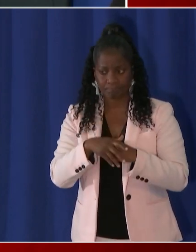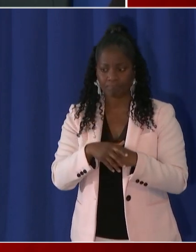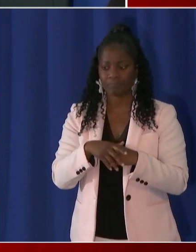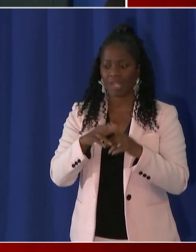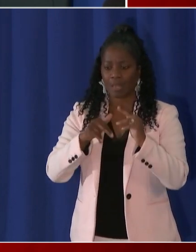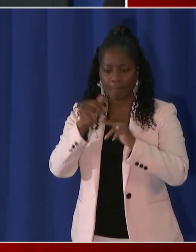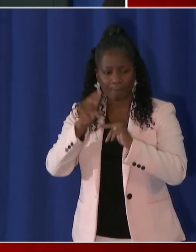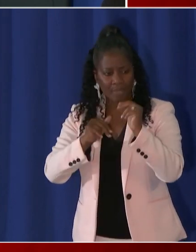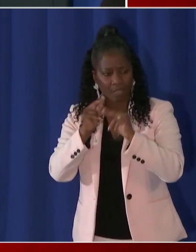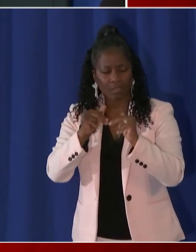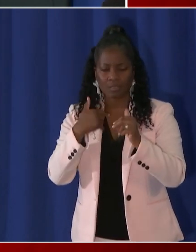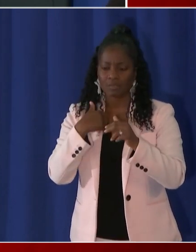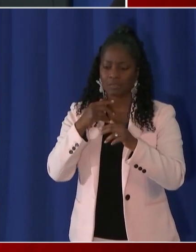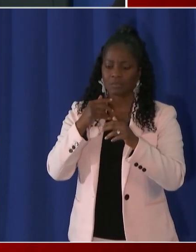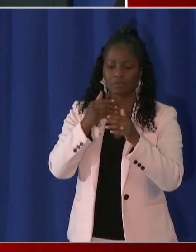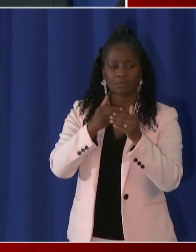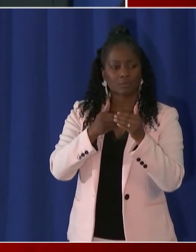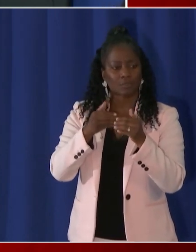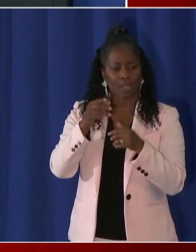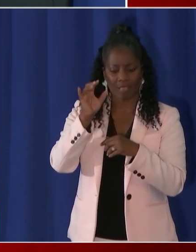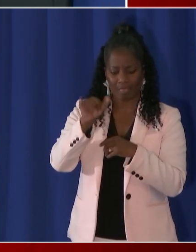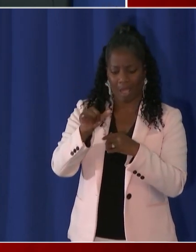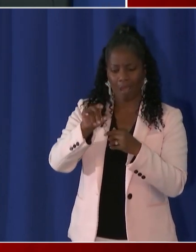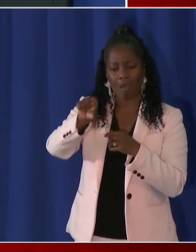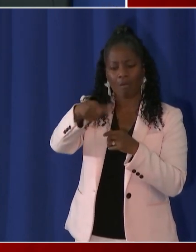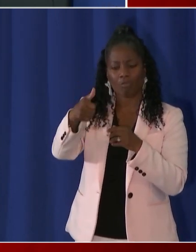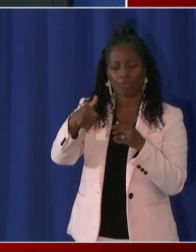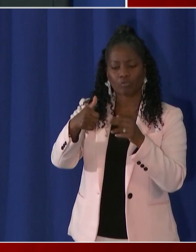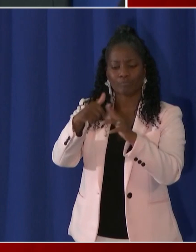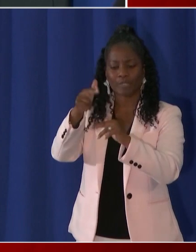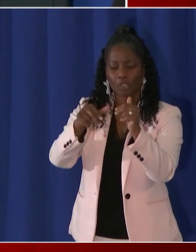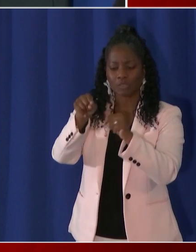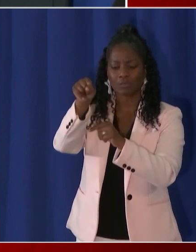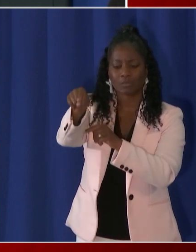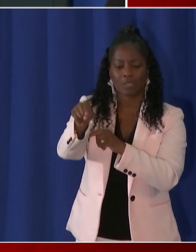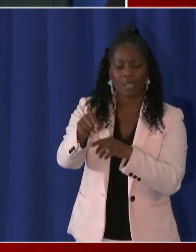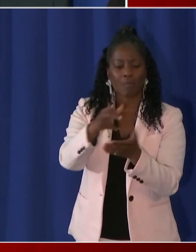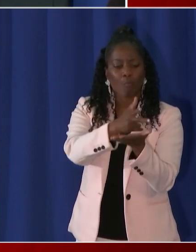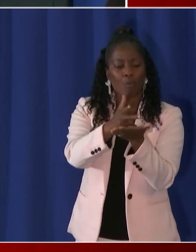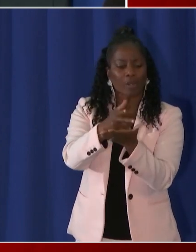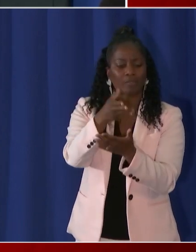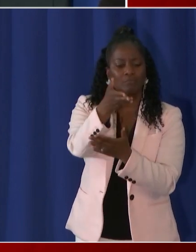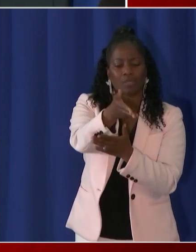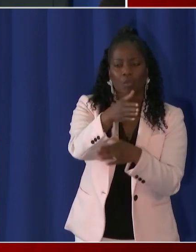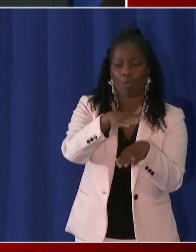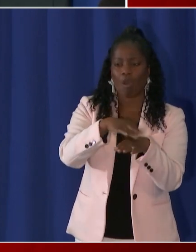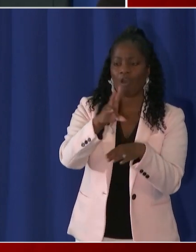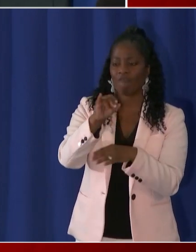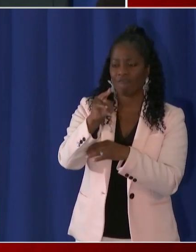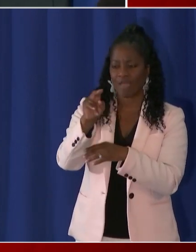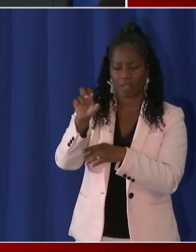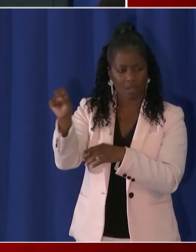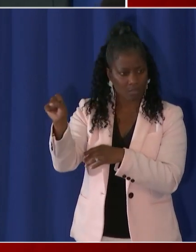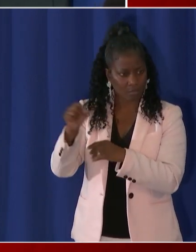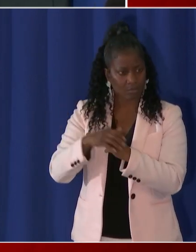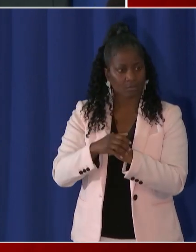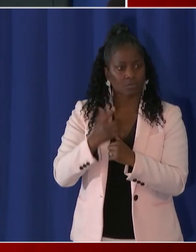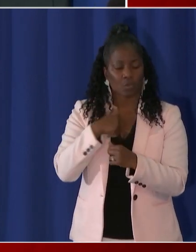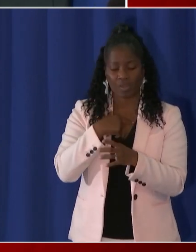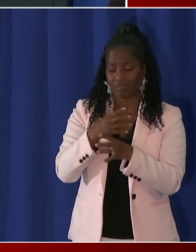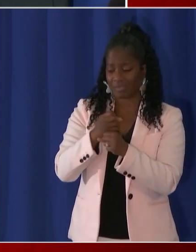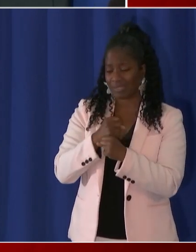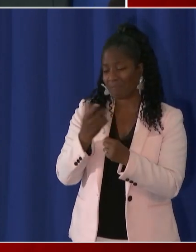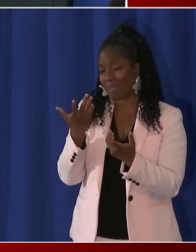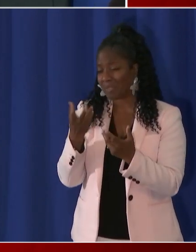beyond the immediate Burks and the apartment building on Van Ness. So we've received just about